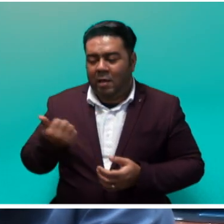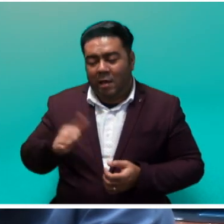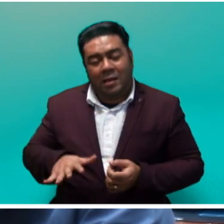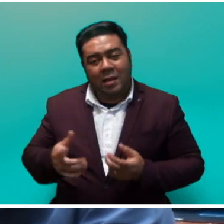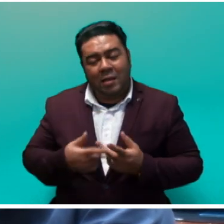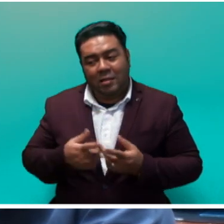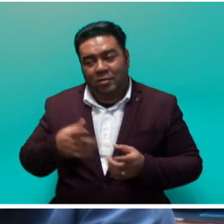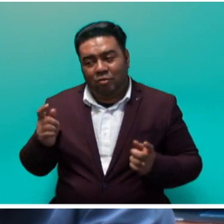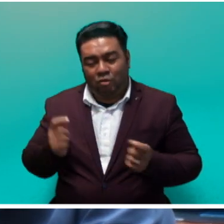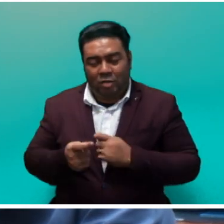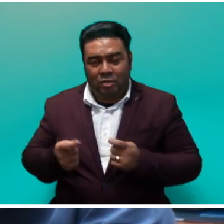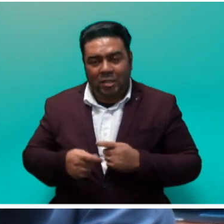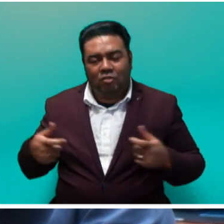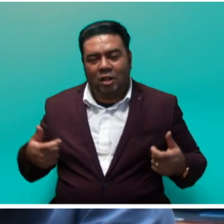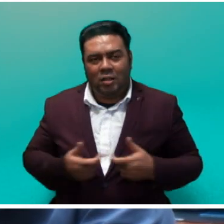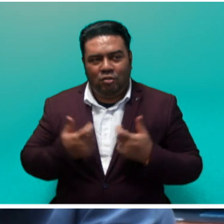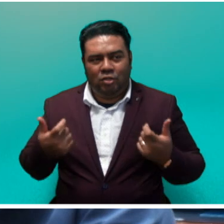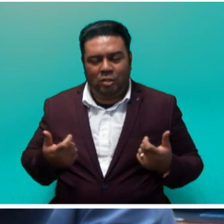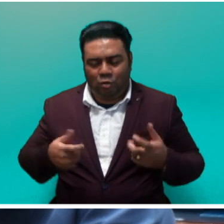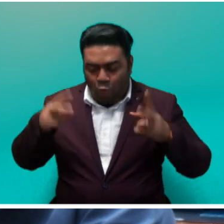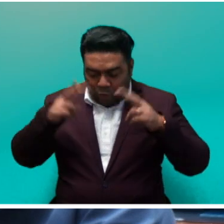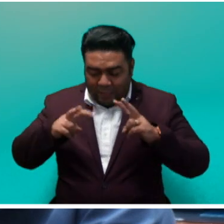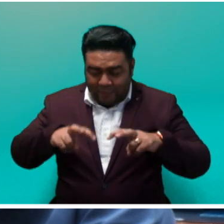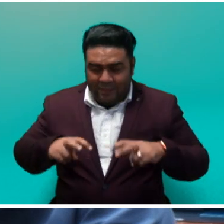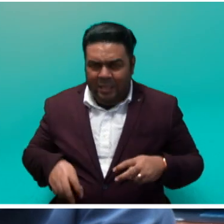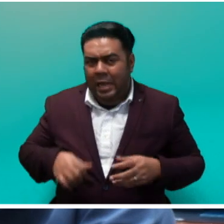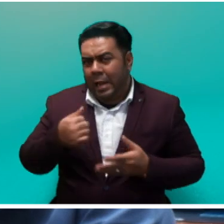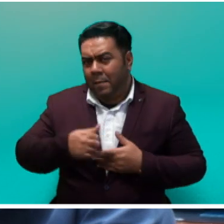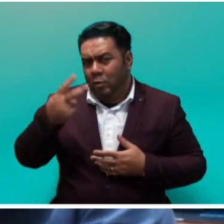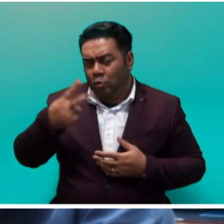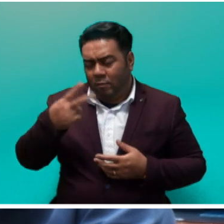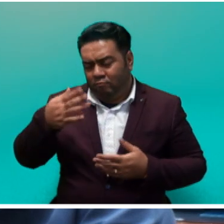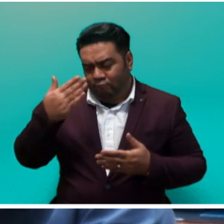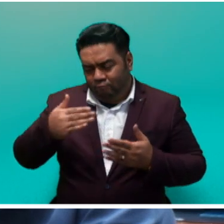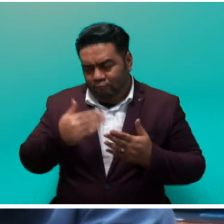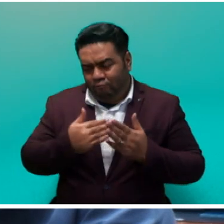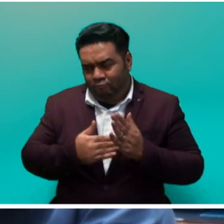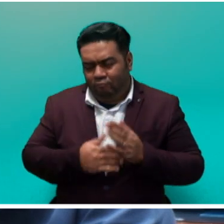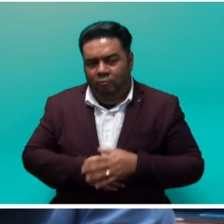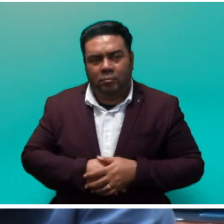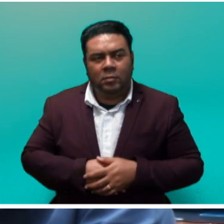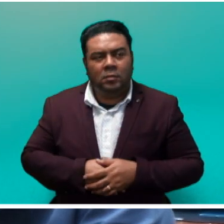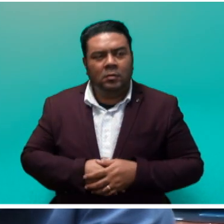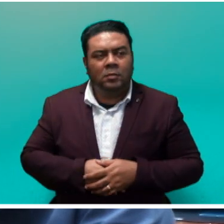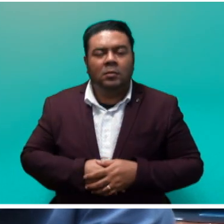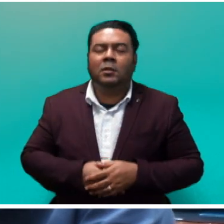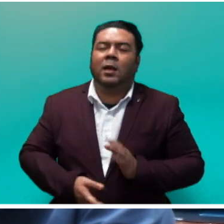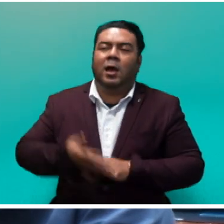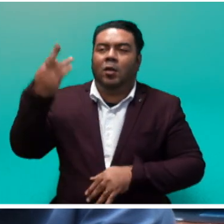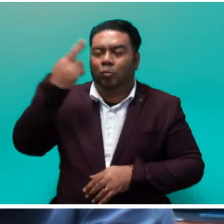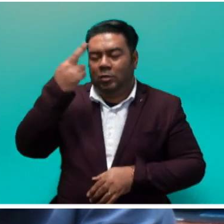changes and challenges. Audit investigations, number 2, are ongoing process, particularly in high-risk